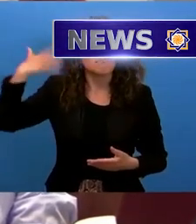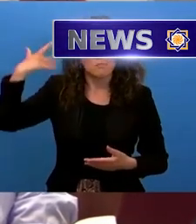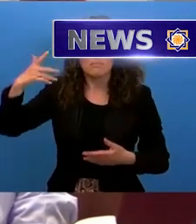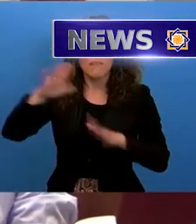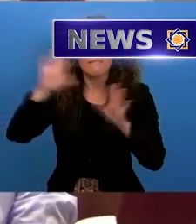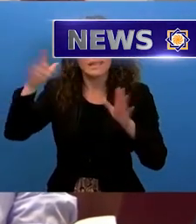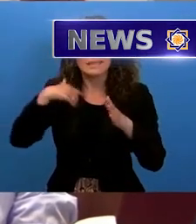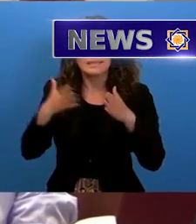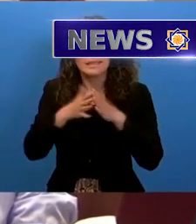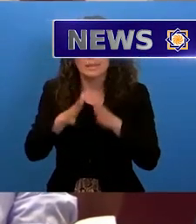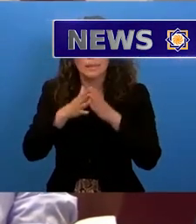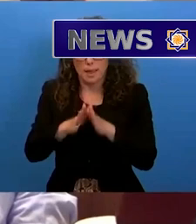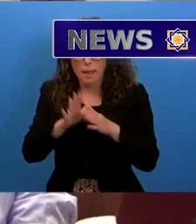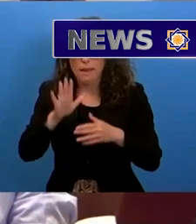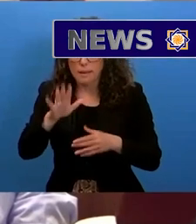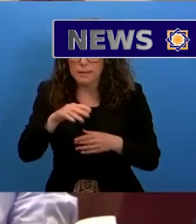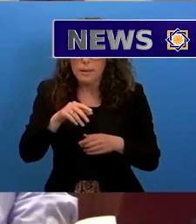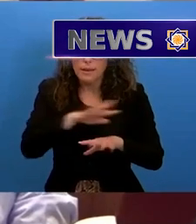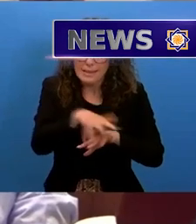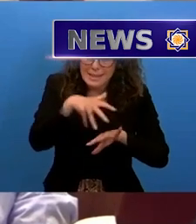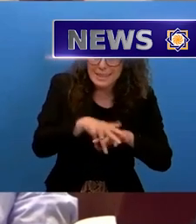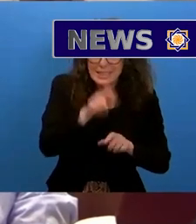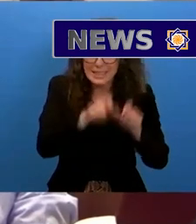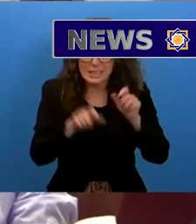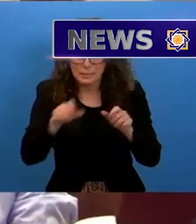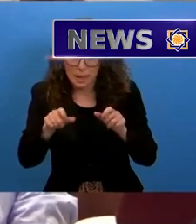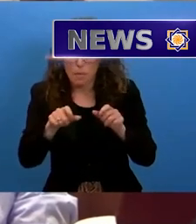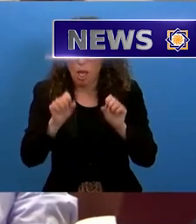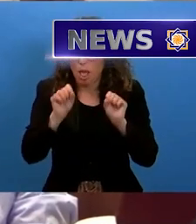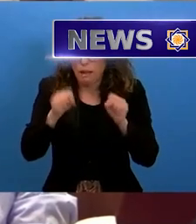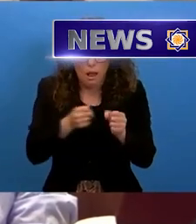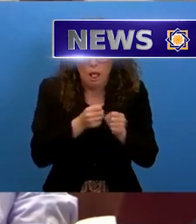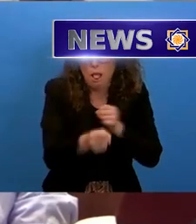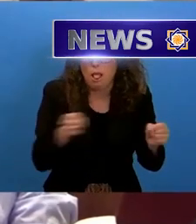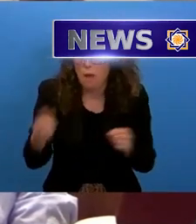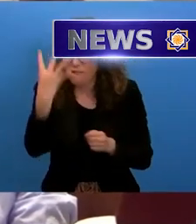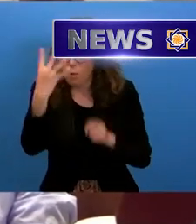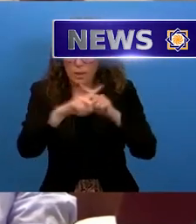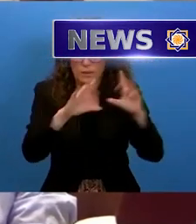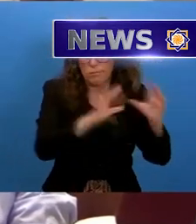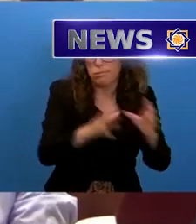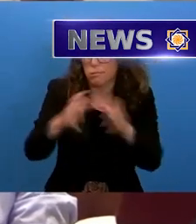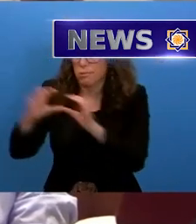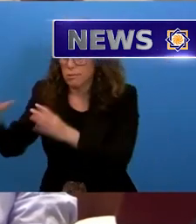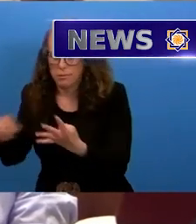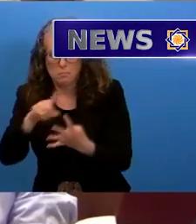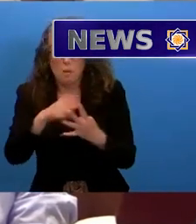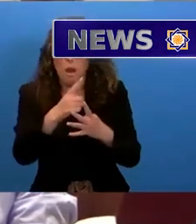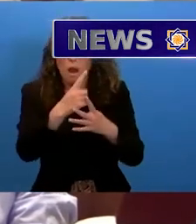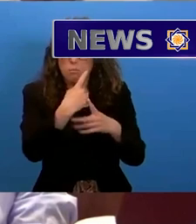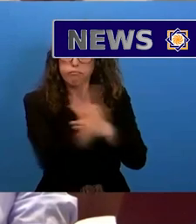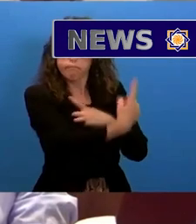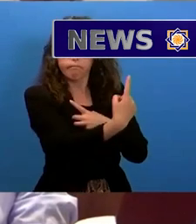create conditions for a better future. She emphasized that dialogue is necessary to raise the voice of peace, particularly in the Human Rights Council, to